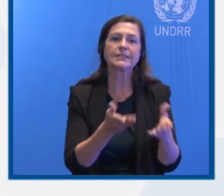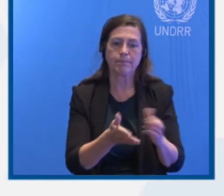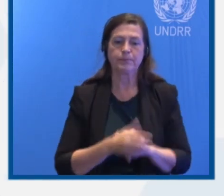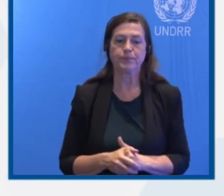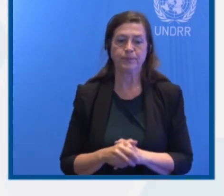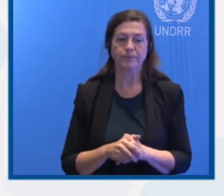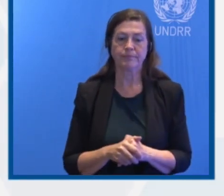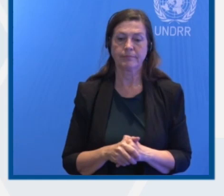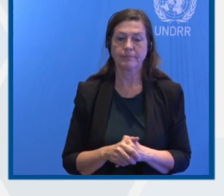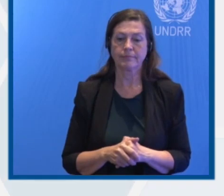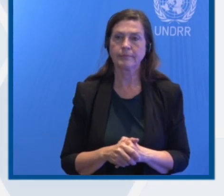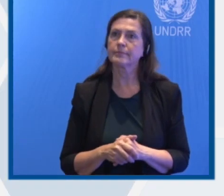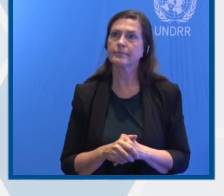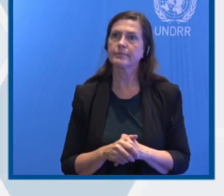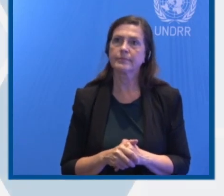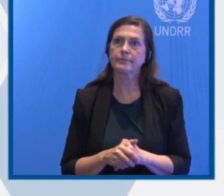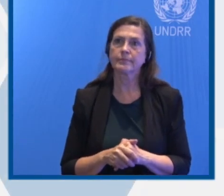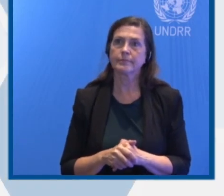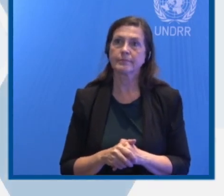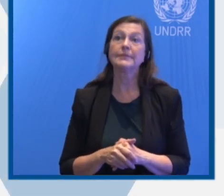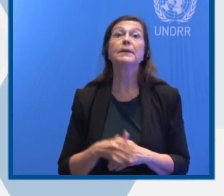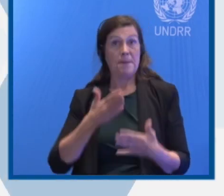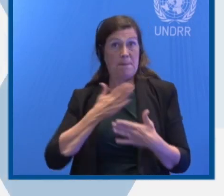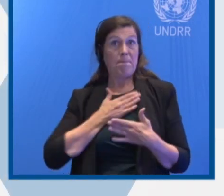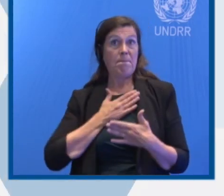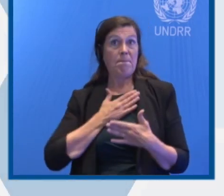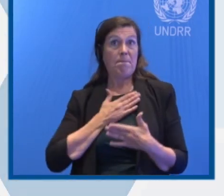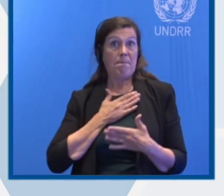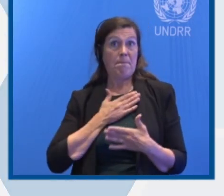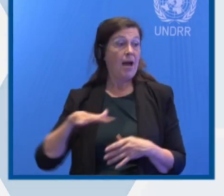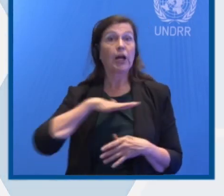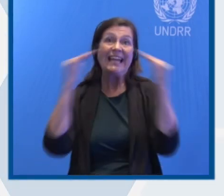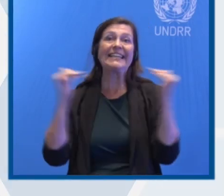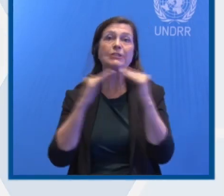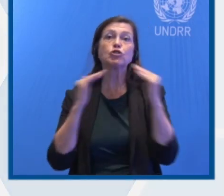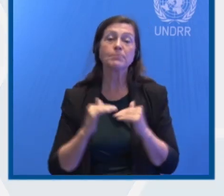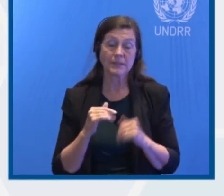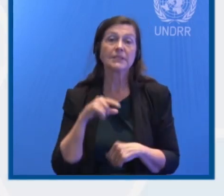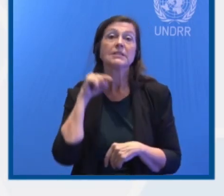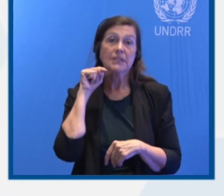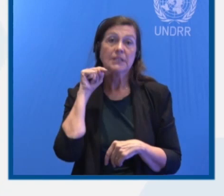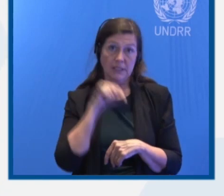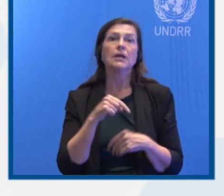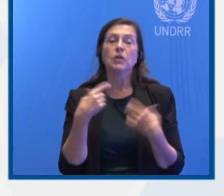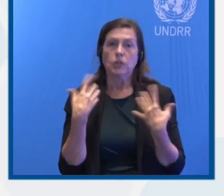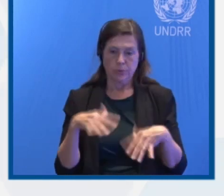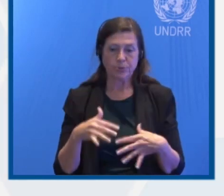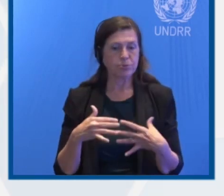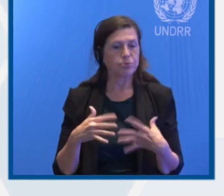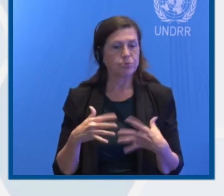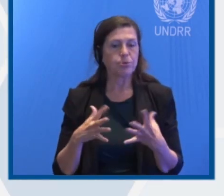huge infrastructure gap. They are investing massively in infrastructure